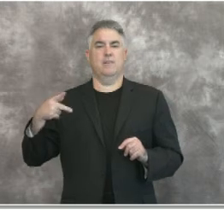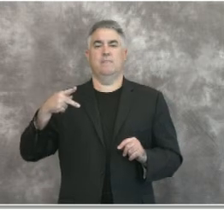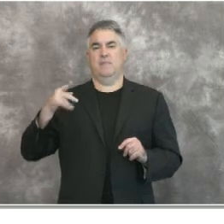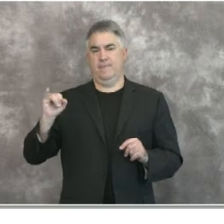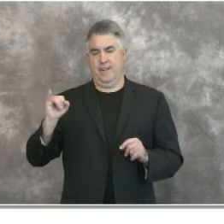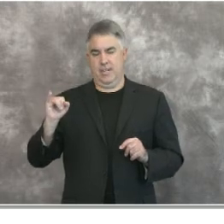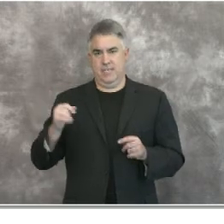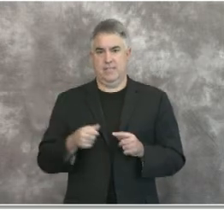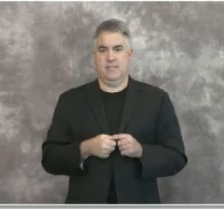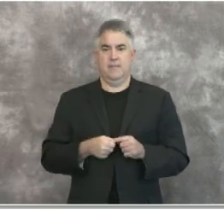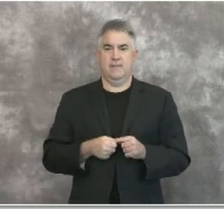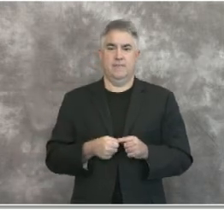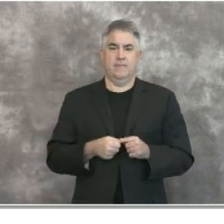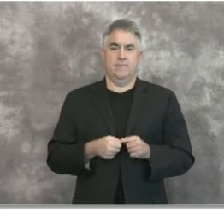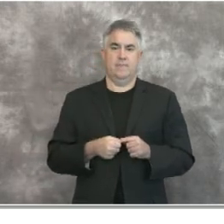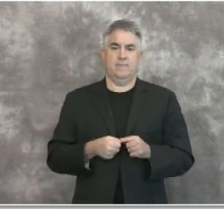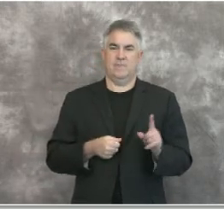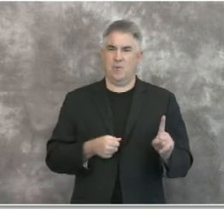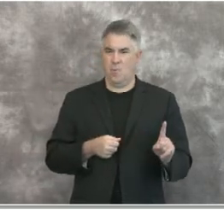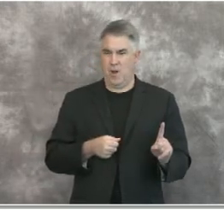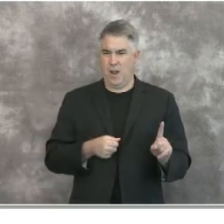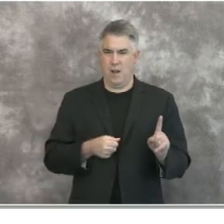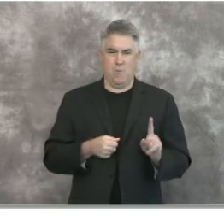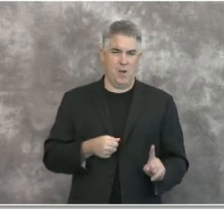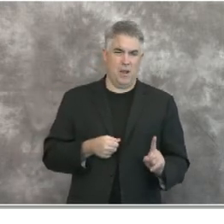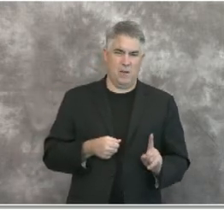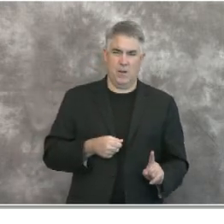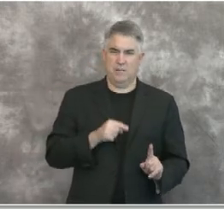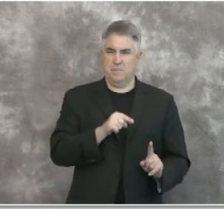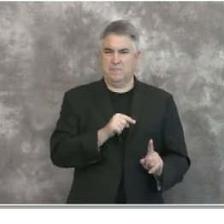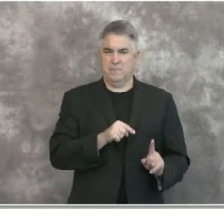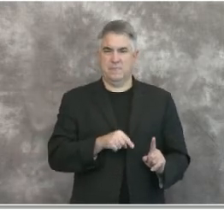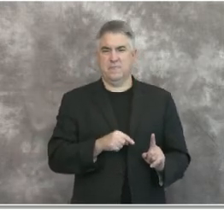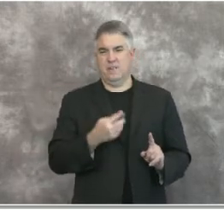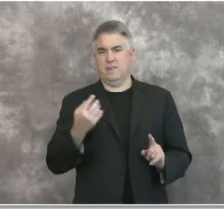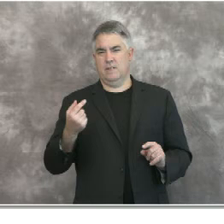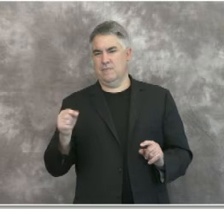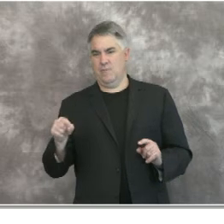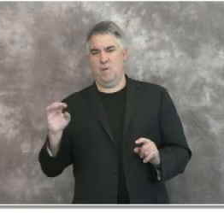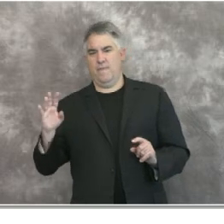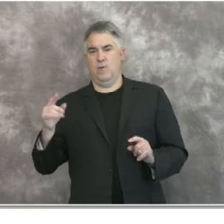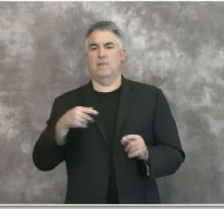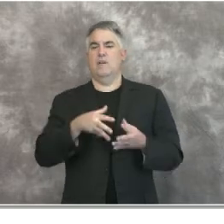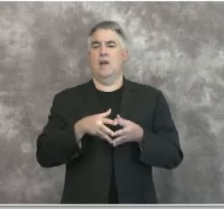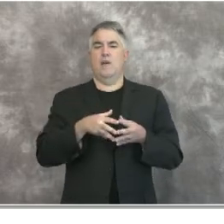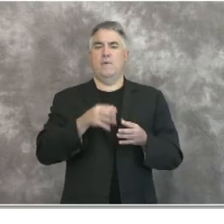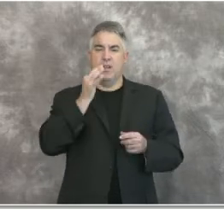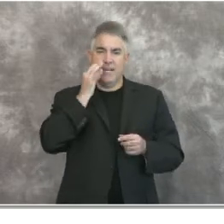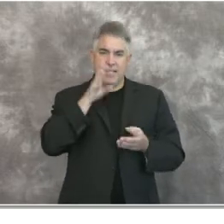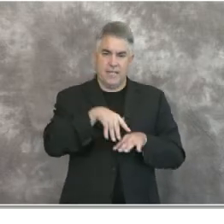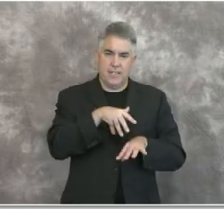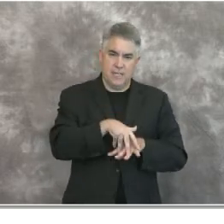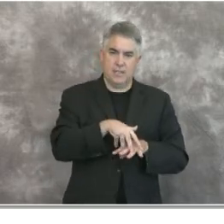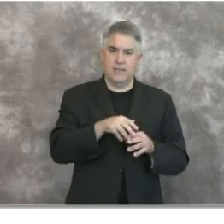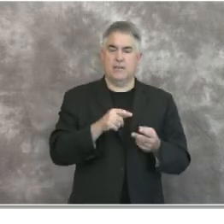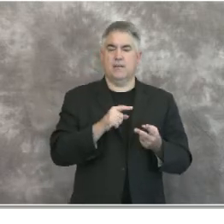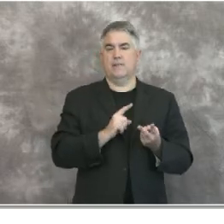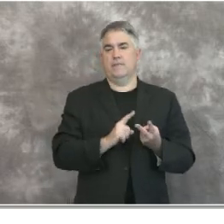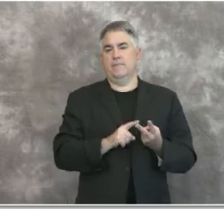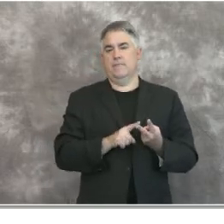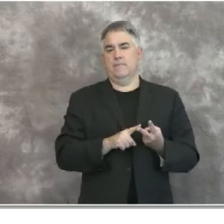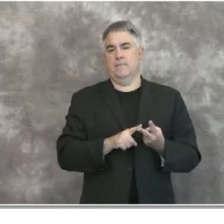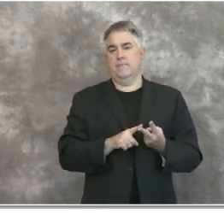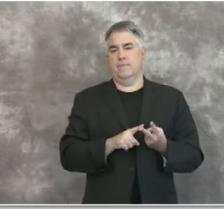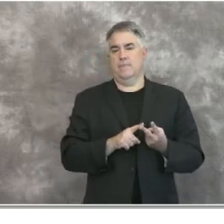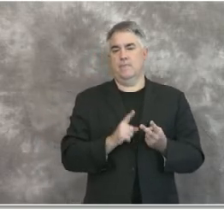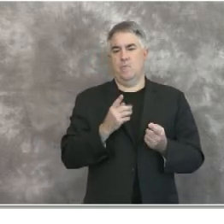have 1 each, which is 0.4% American Indian, and an individual of